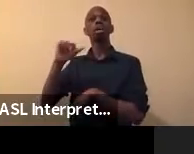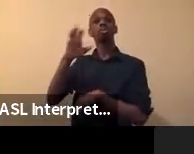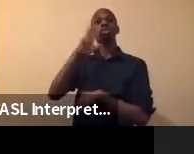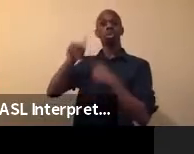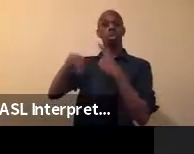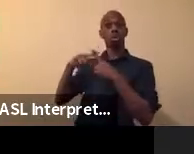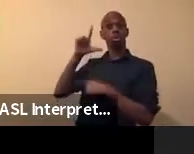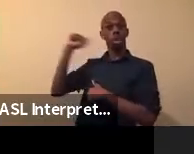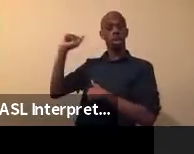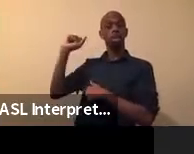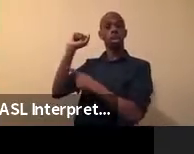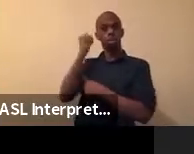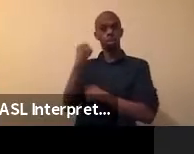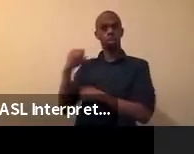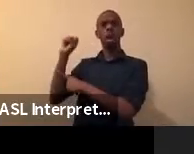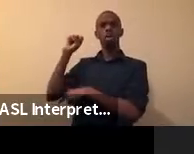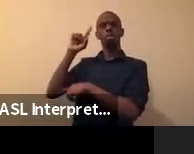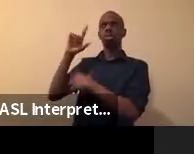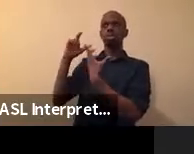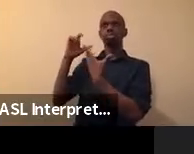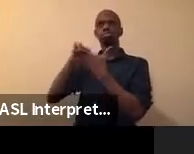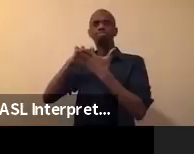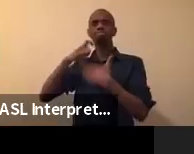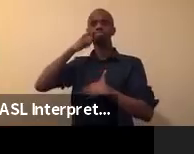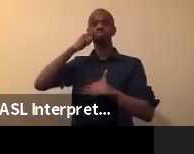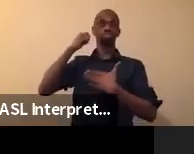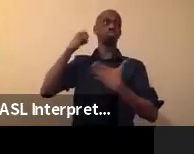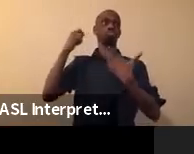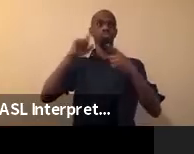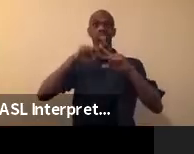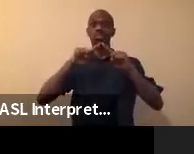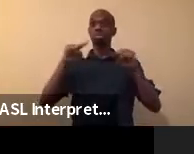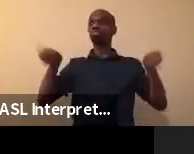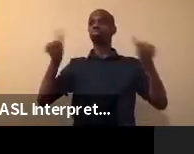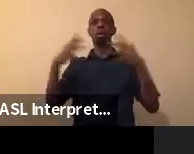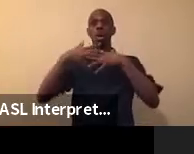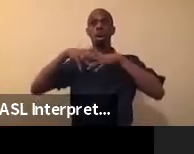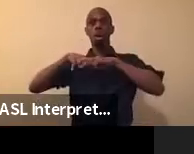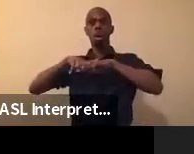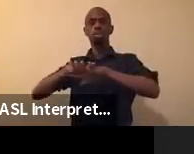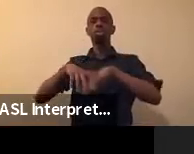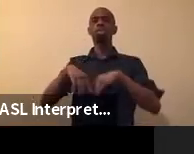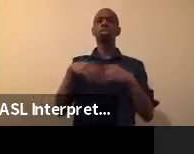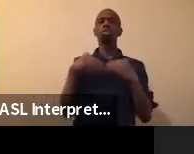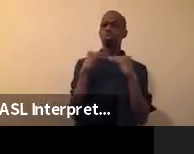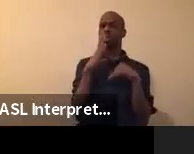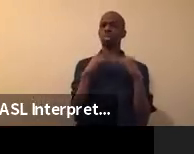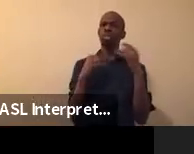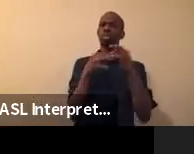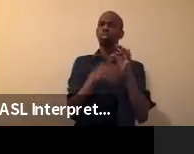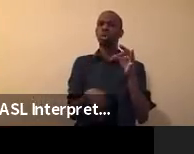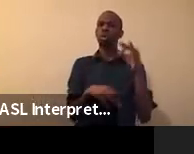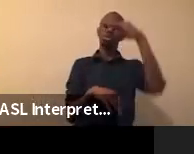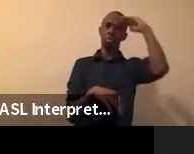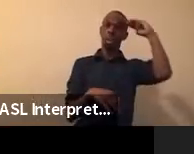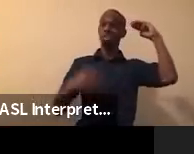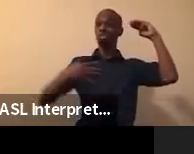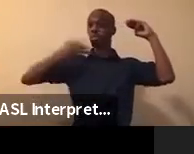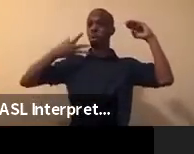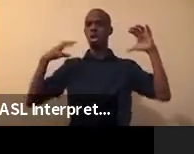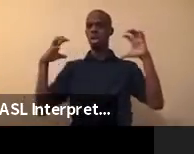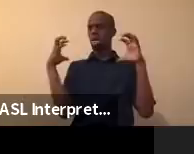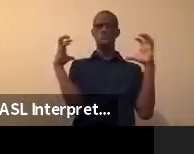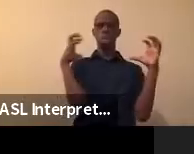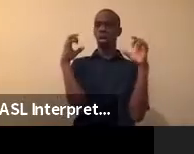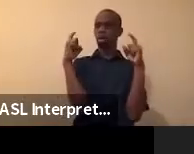you know, rebellion, right? You know, Manning Marable had a book, Beyond Black and White, where he talks about, you know, the LA rebellion. And so there